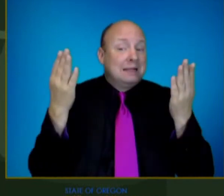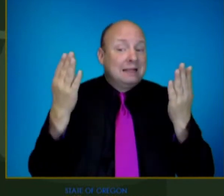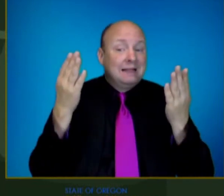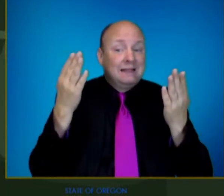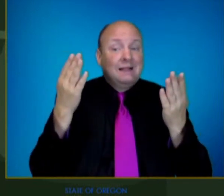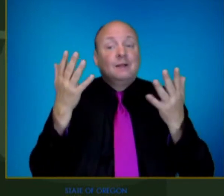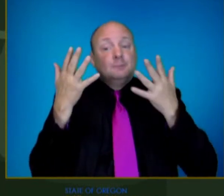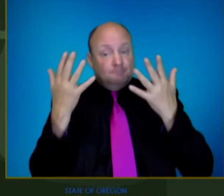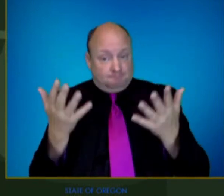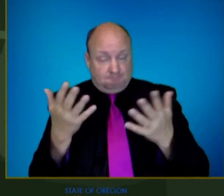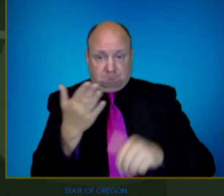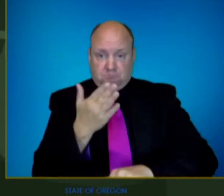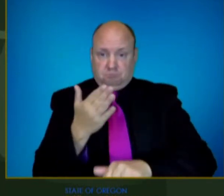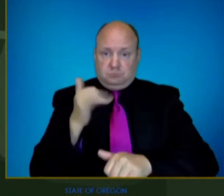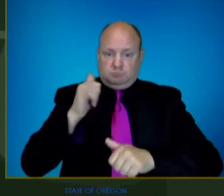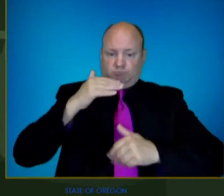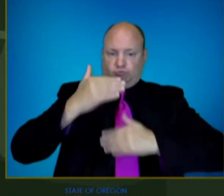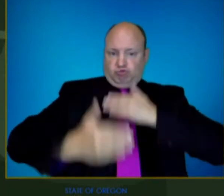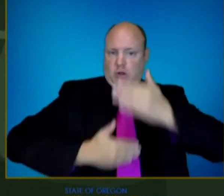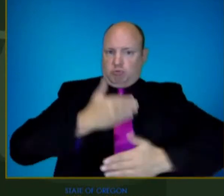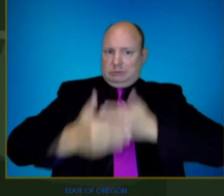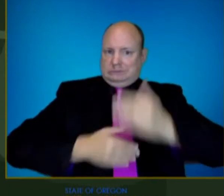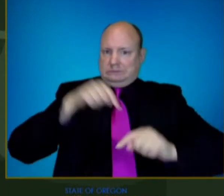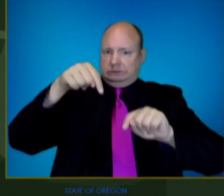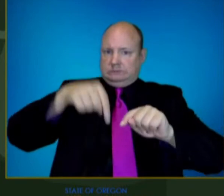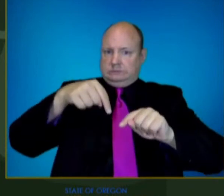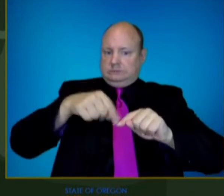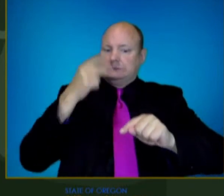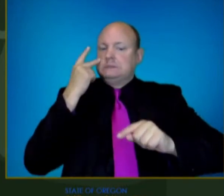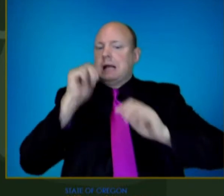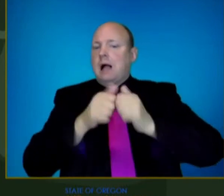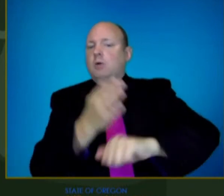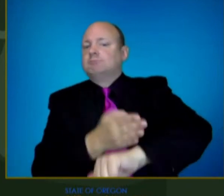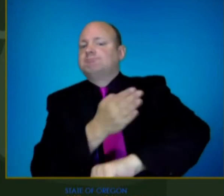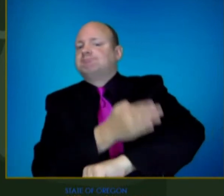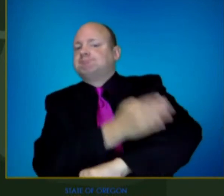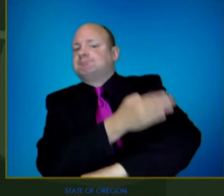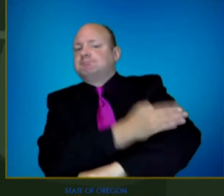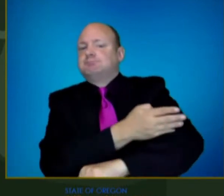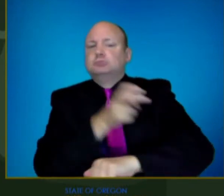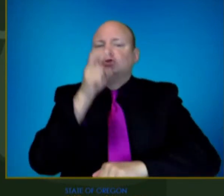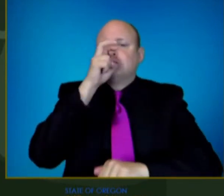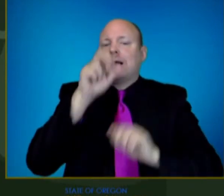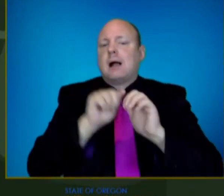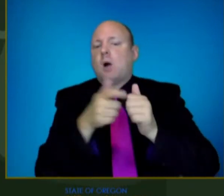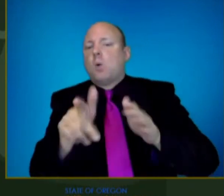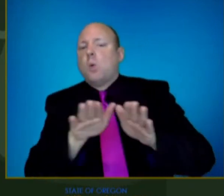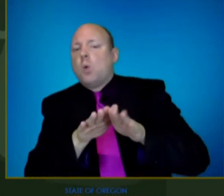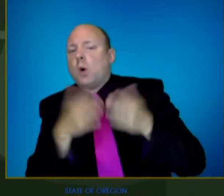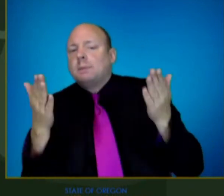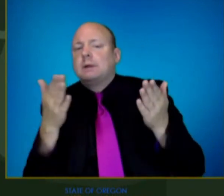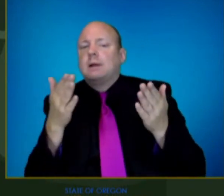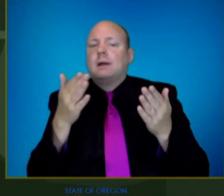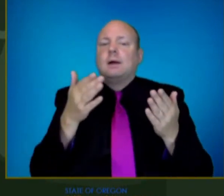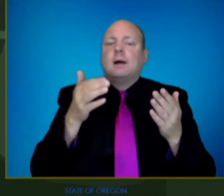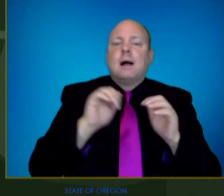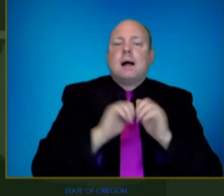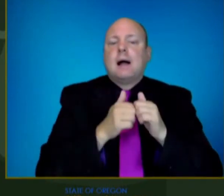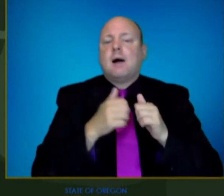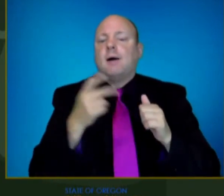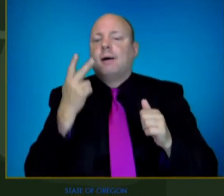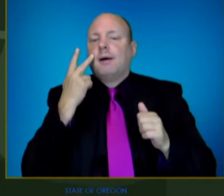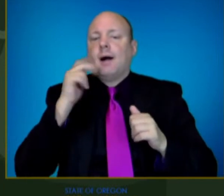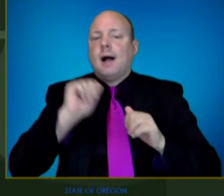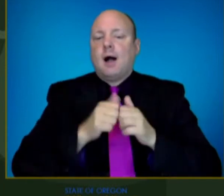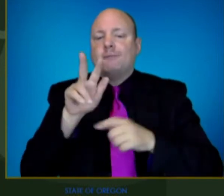that capacity constraints and other things were being lifted, but the virus was still with us. The pandemic was still upon us. At that